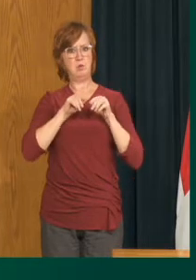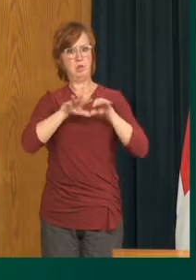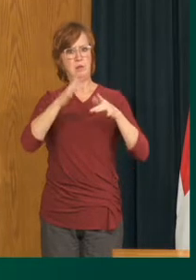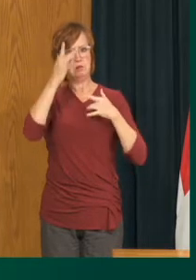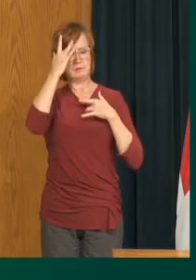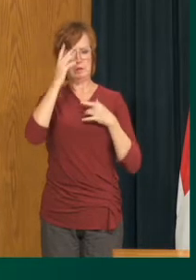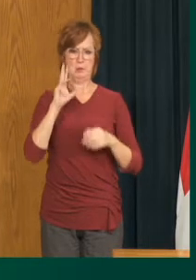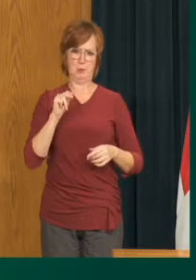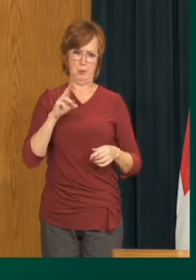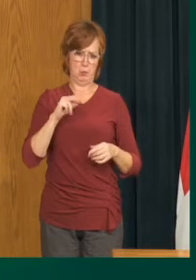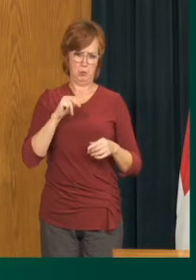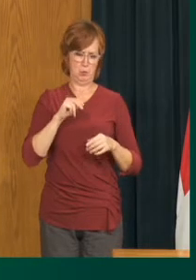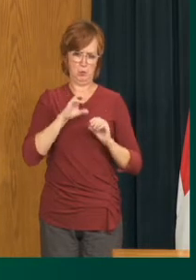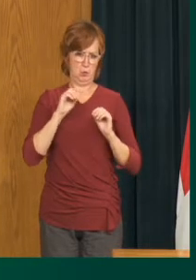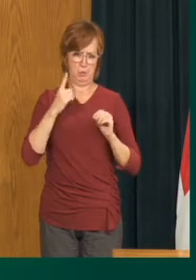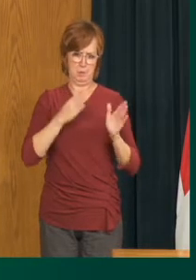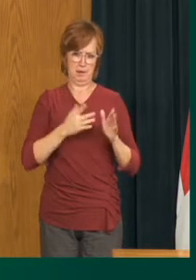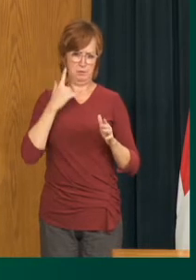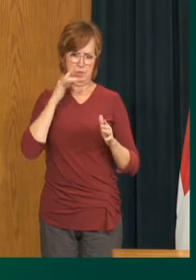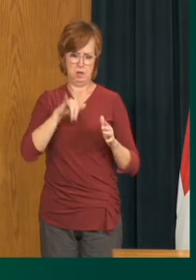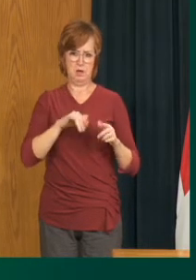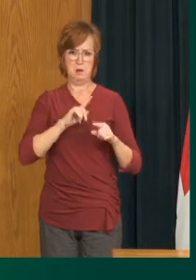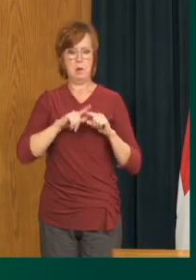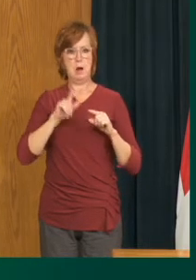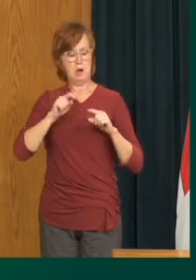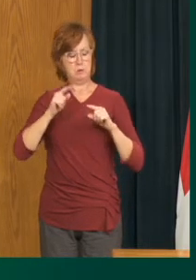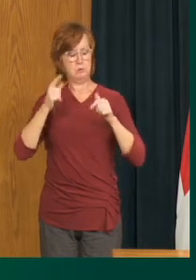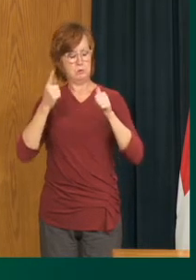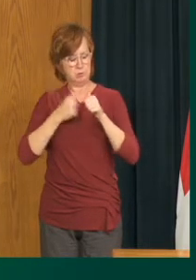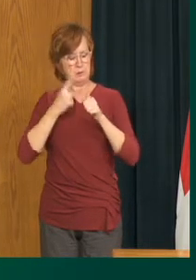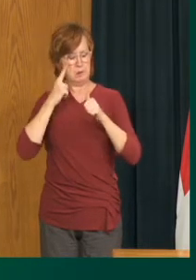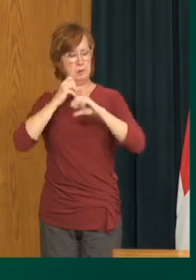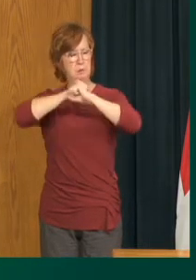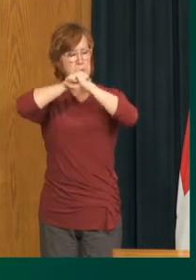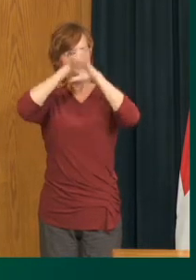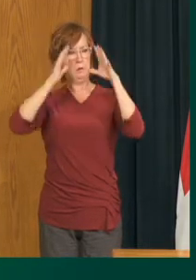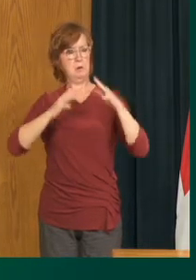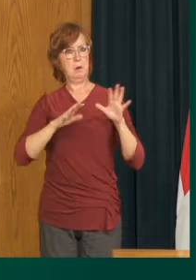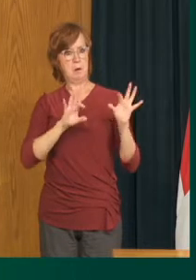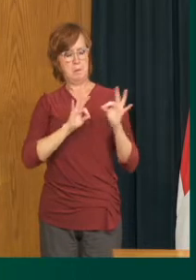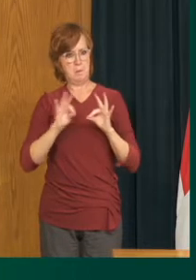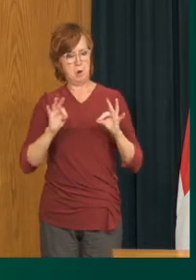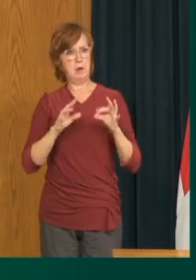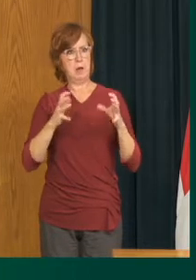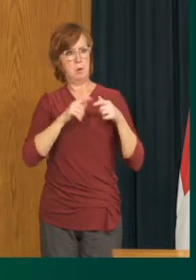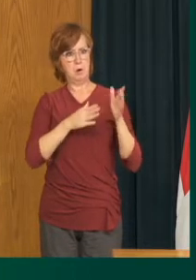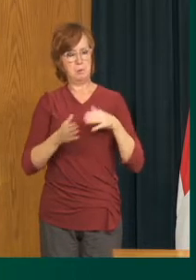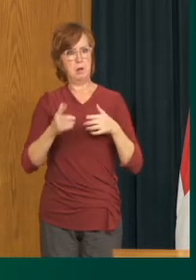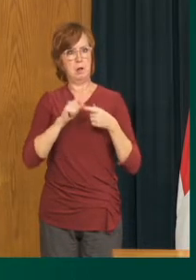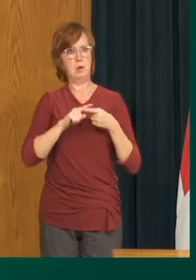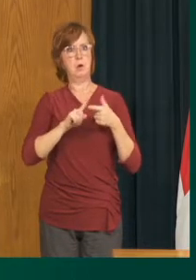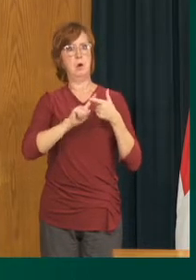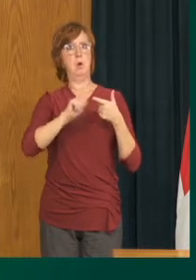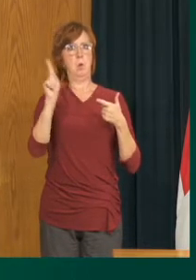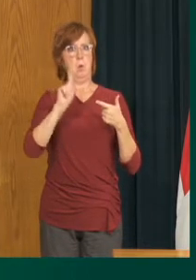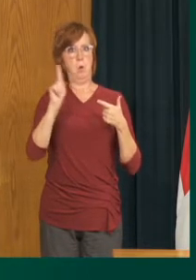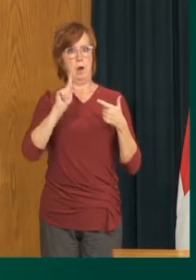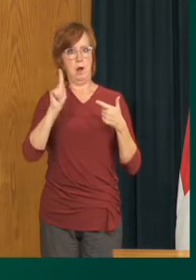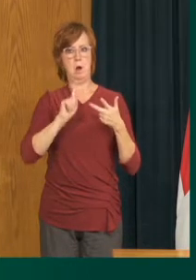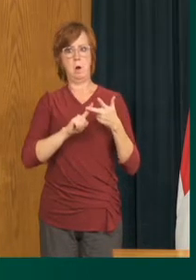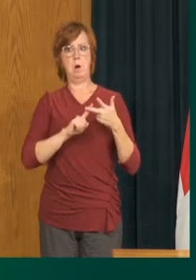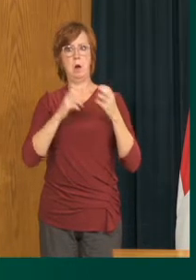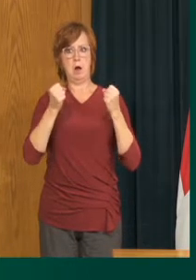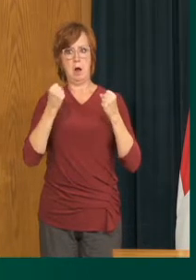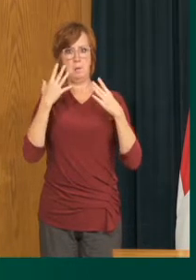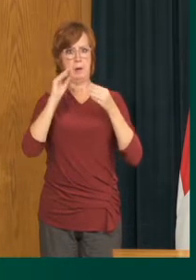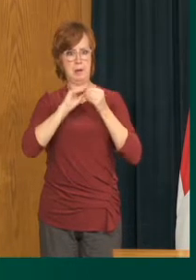a gathering? Where are we having it? Can we space it out? How will we plan it? And certainly not exceed